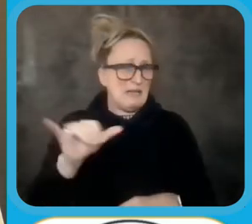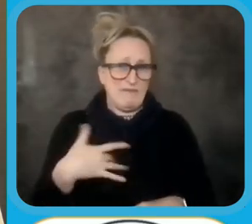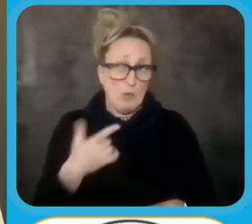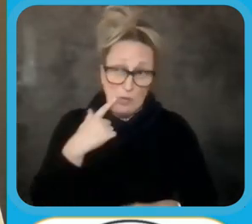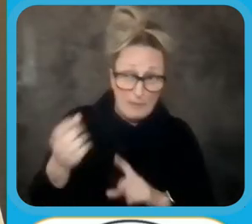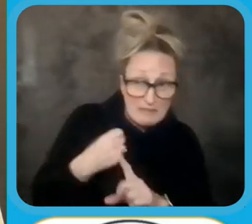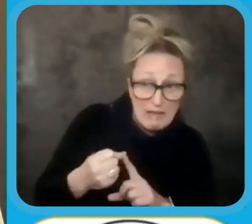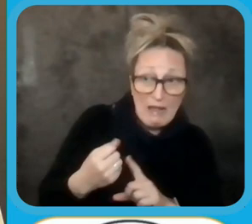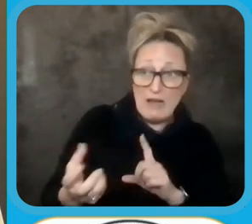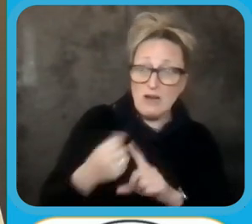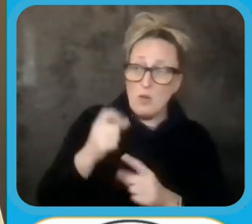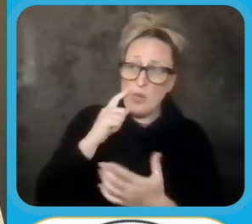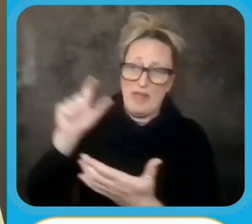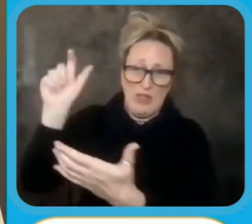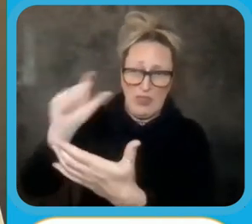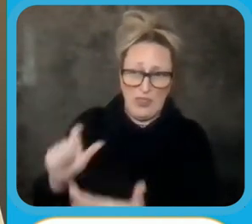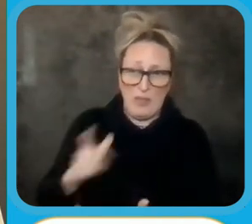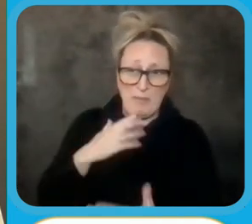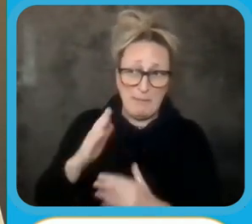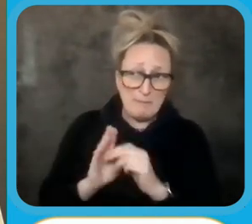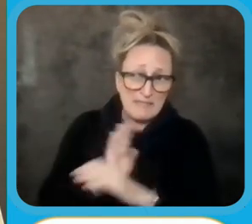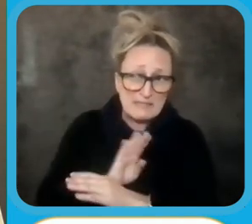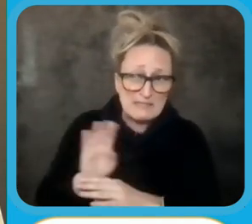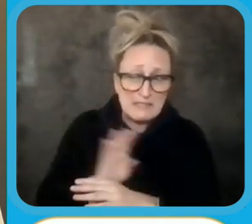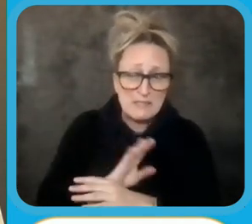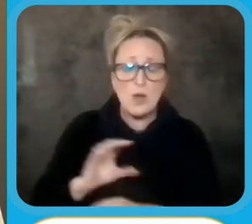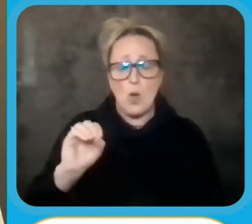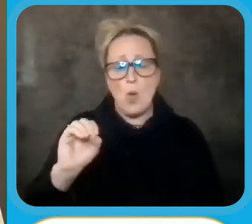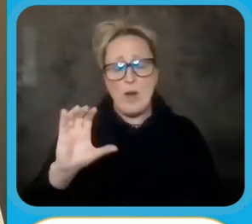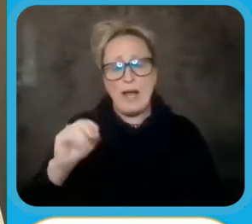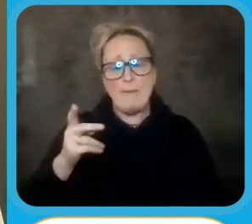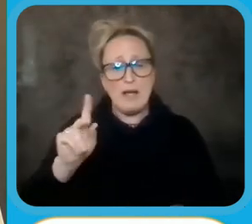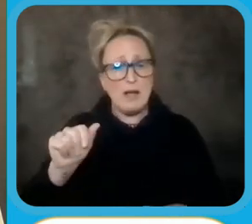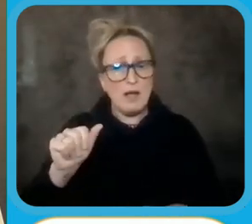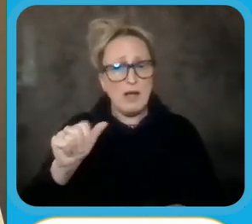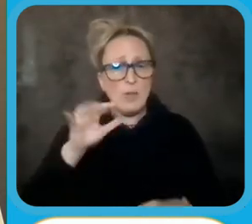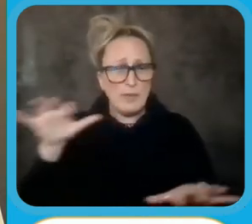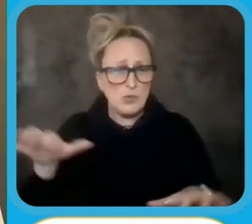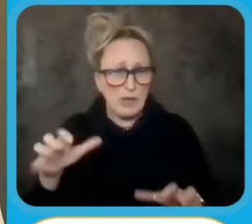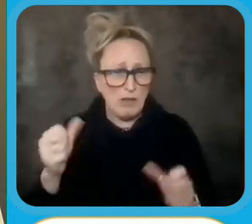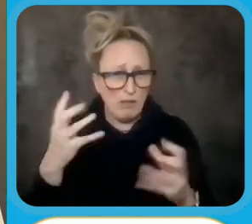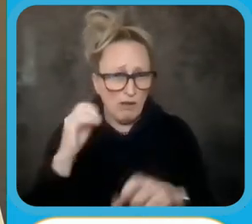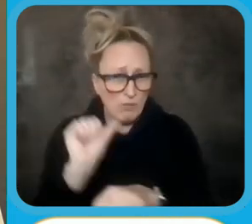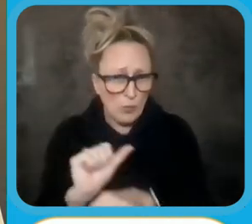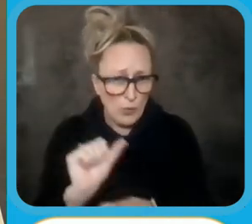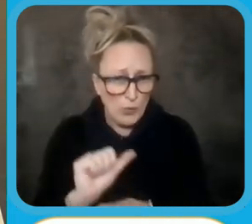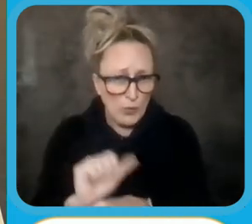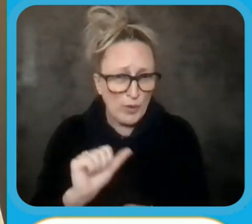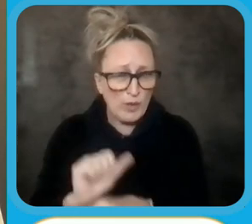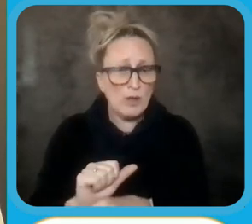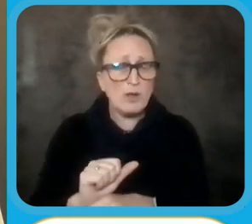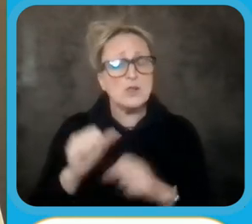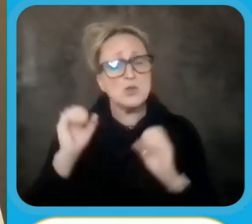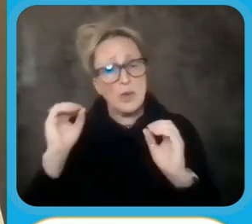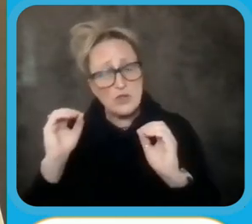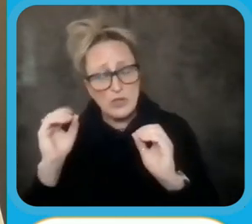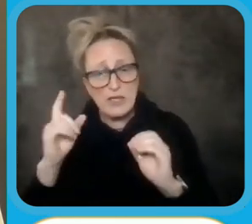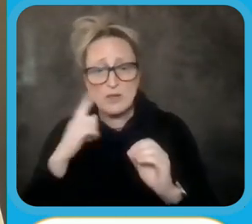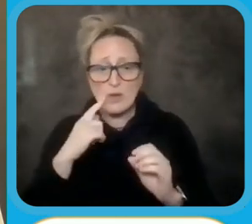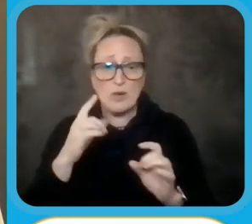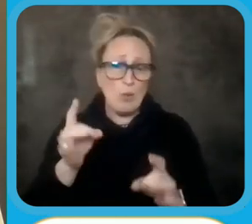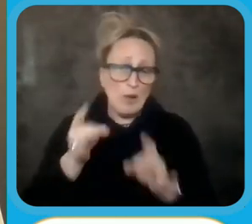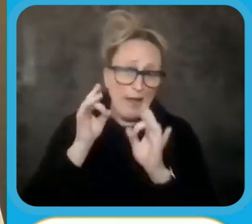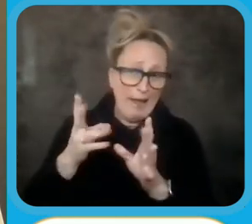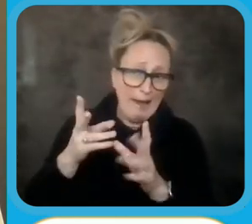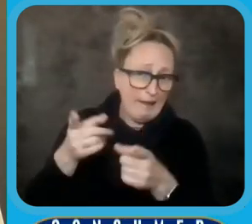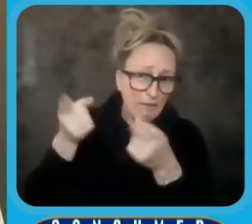attacked or vandalized? And so at OCAPICA, we've been doing a lot of work to educate the community about what a hate incident is